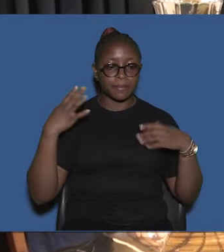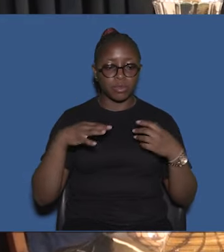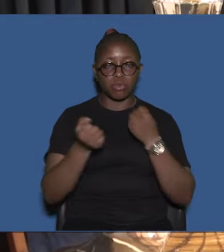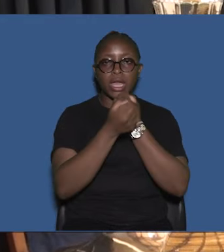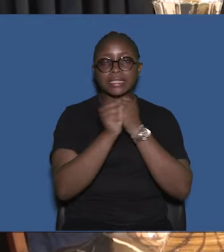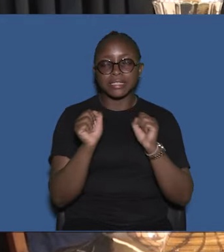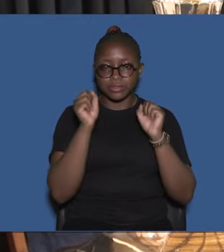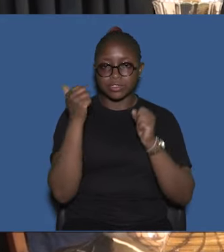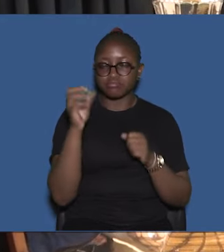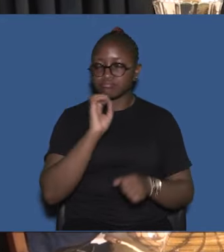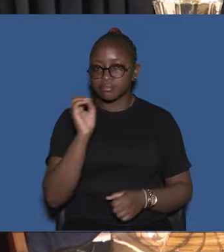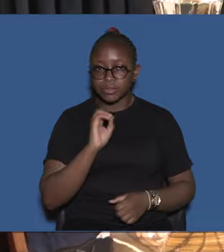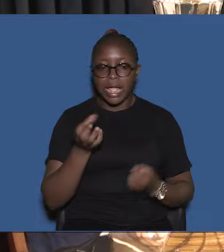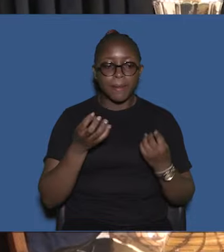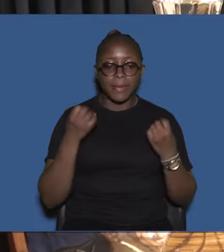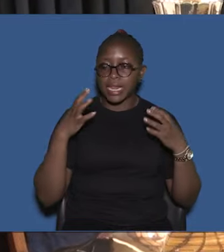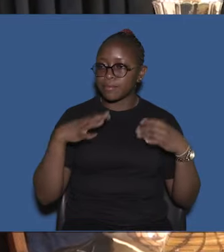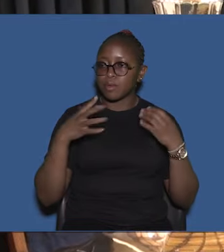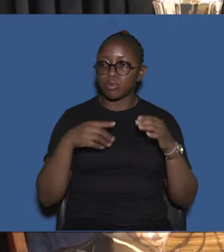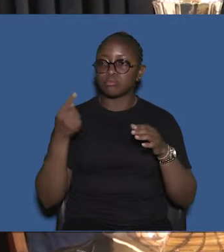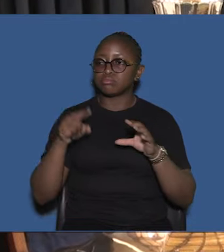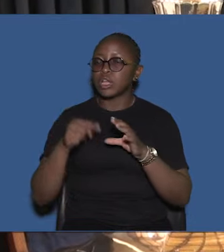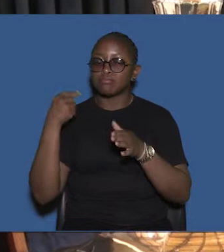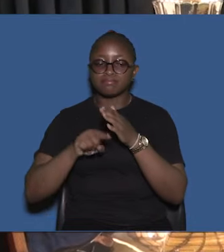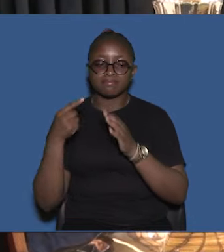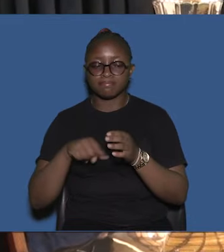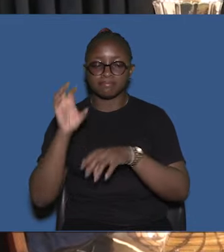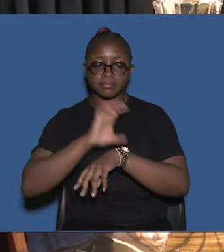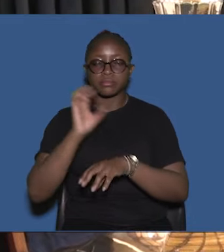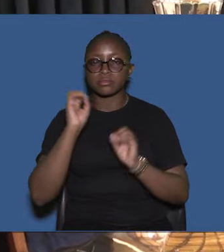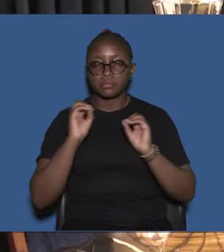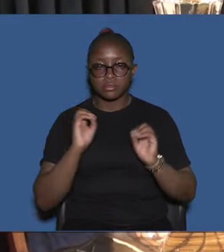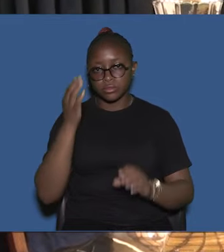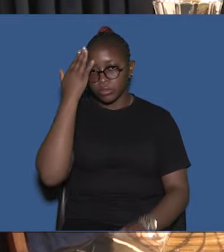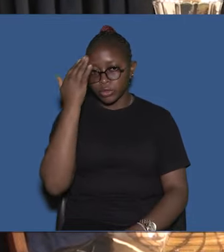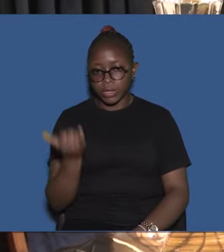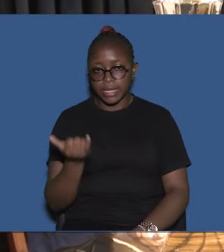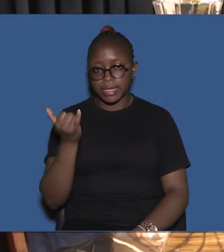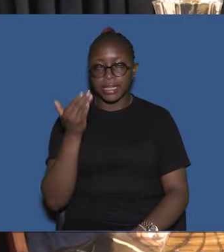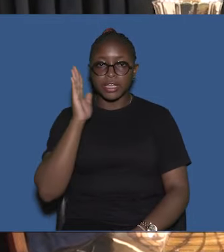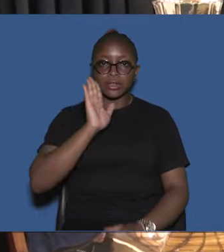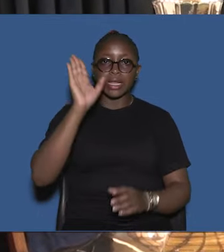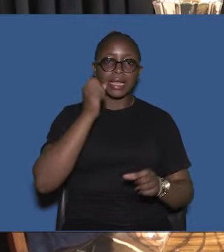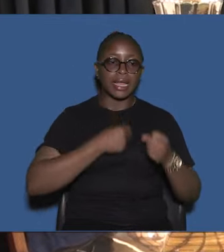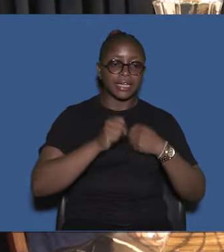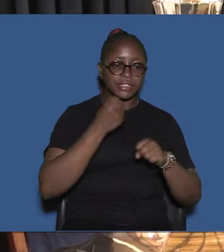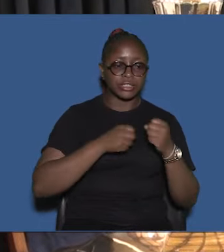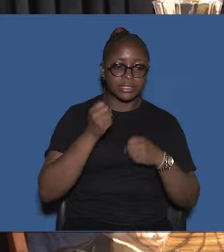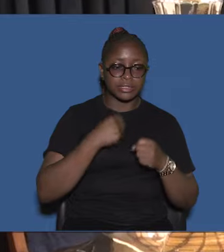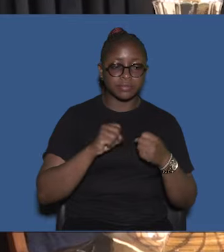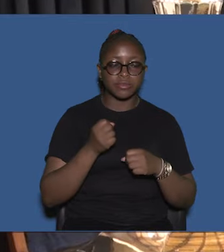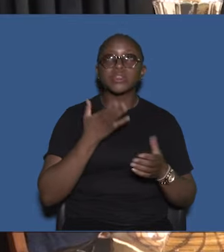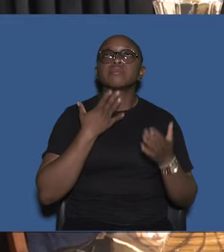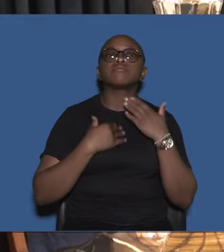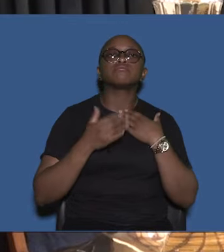to church, so that by your deeds, they will desire to follow your God or our God,